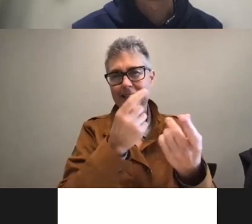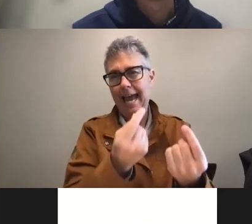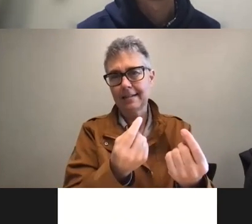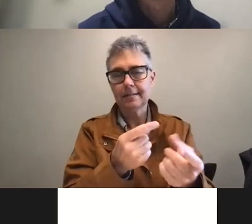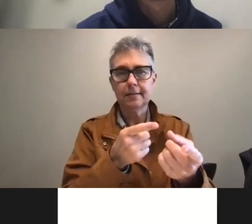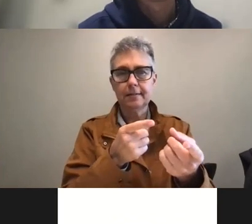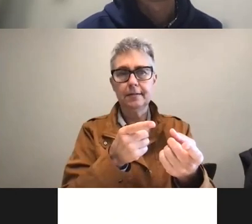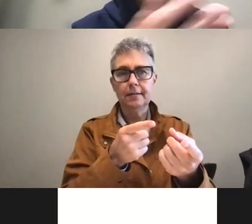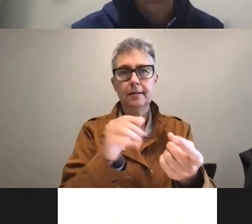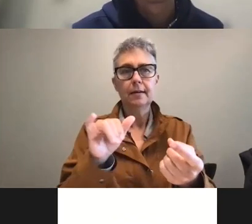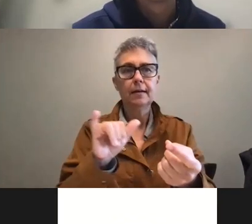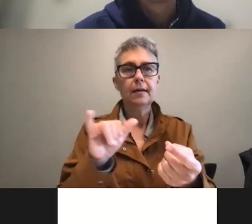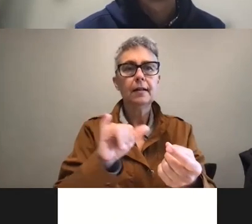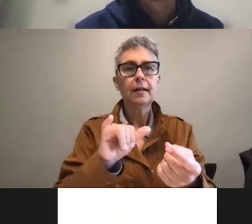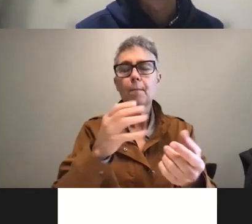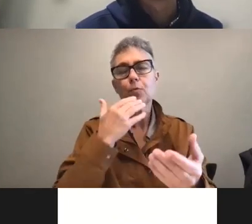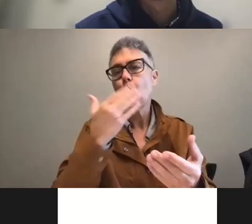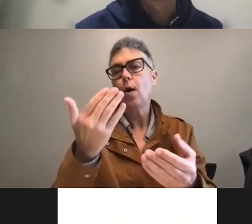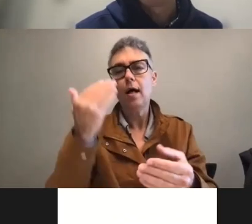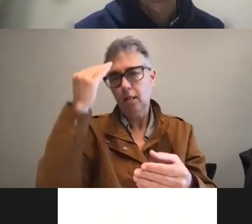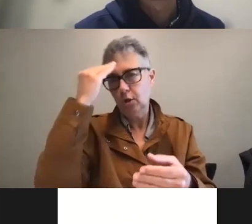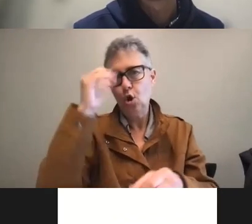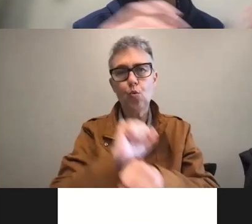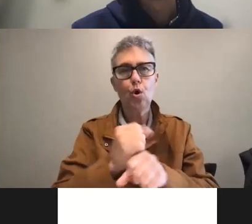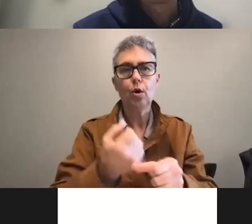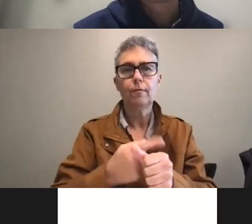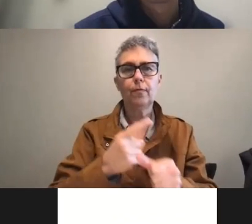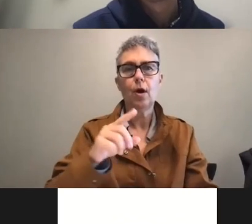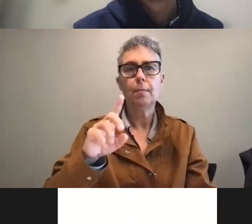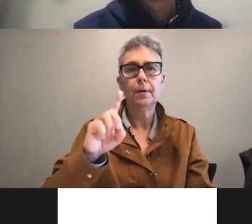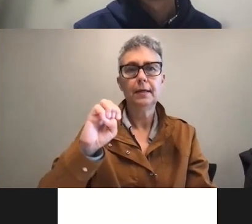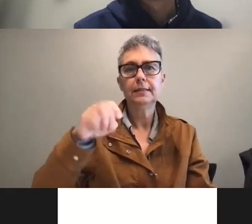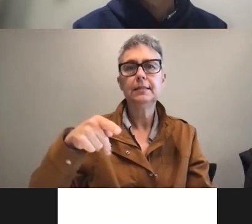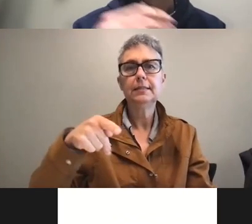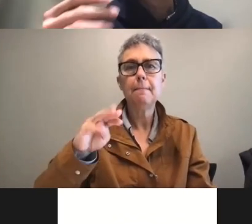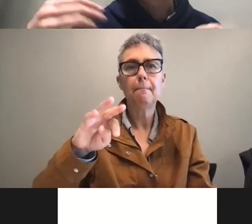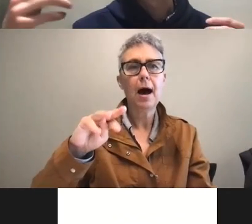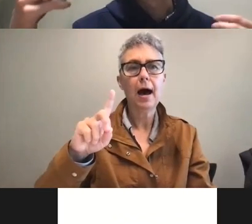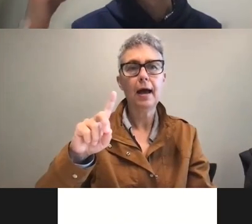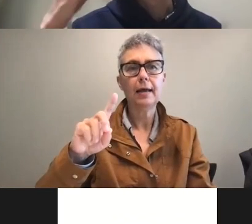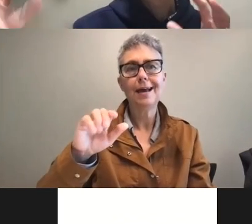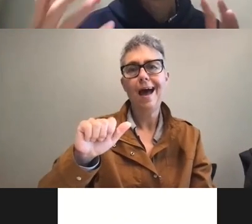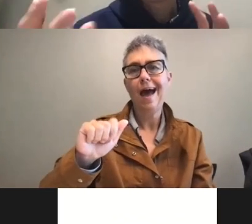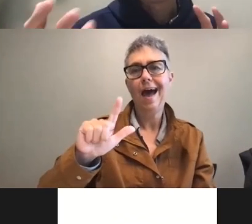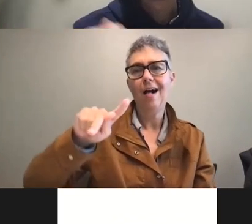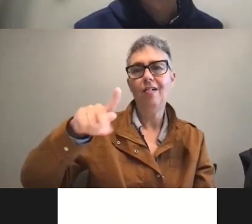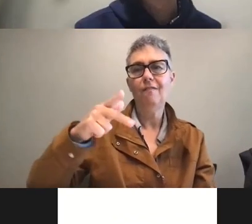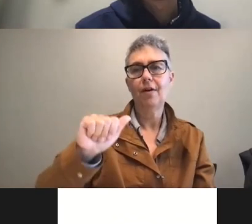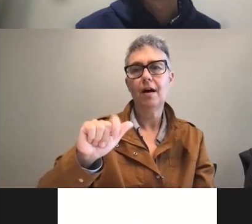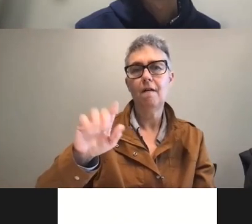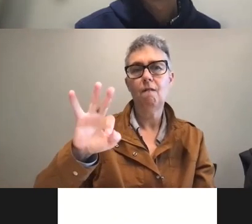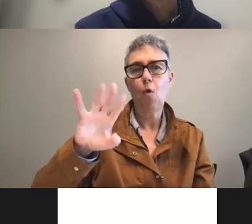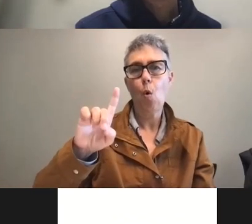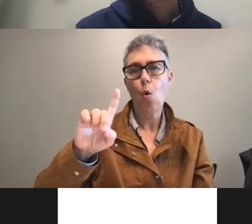example, this well-known work from DeepMind, AlphaFold Multimer, also tries to do this docking, but